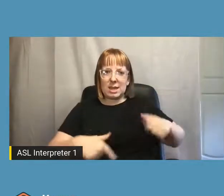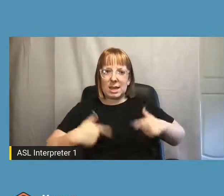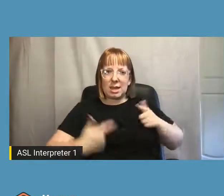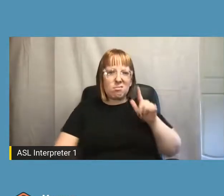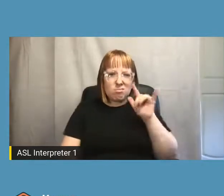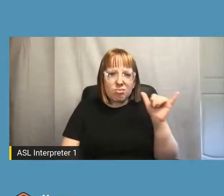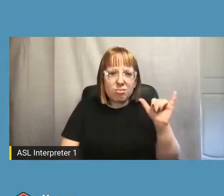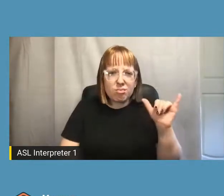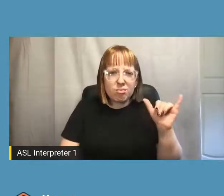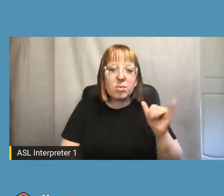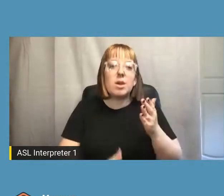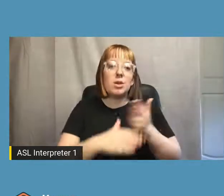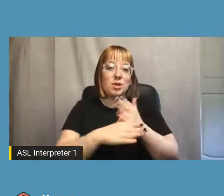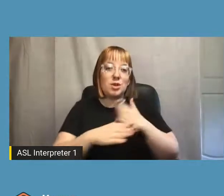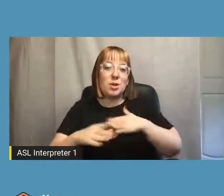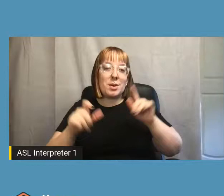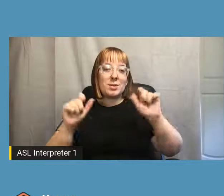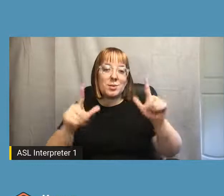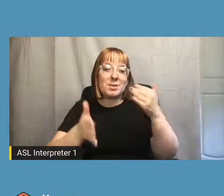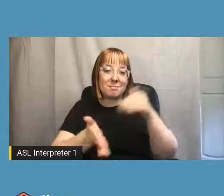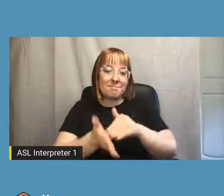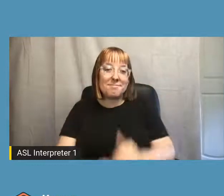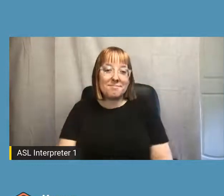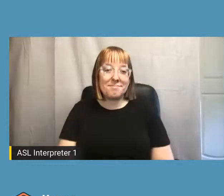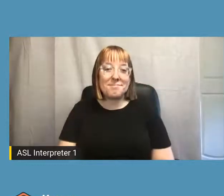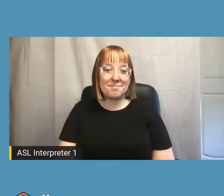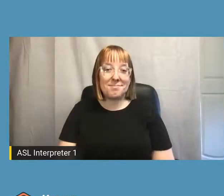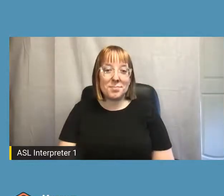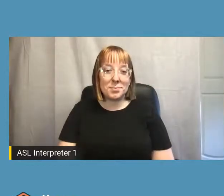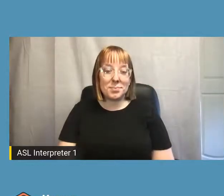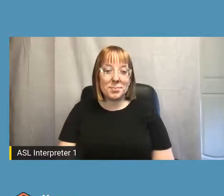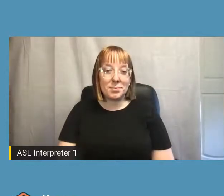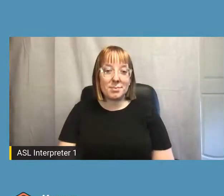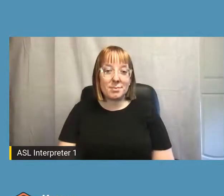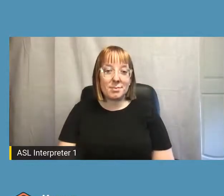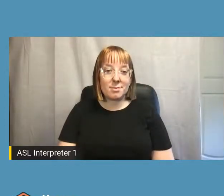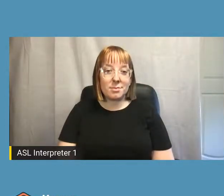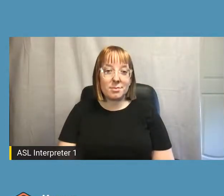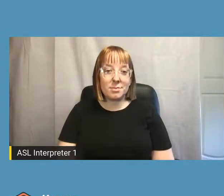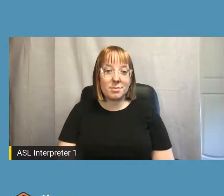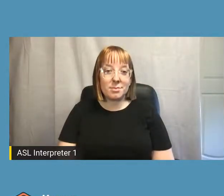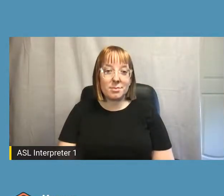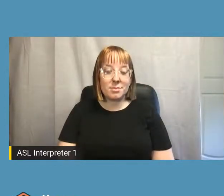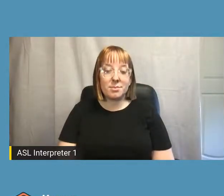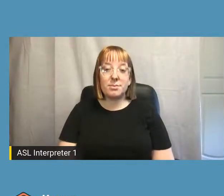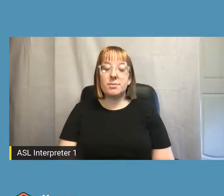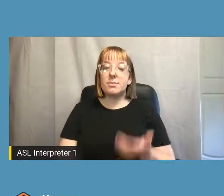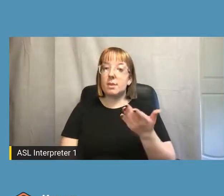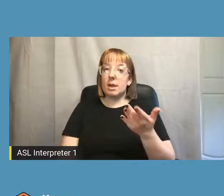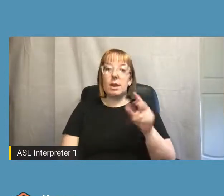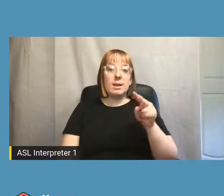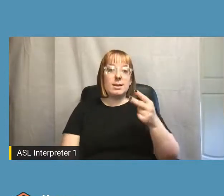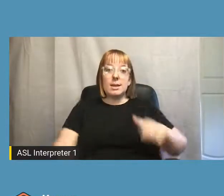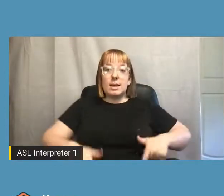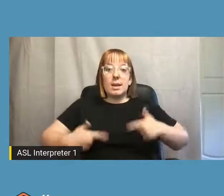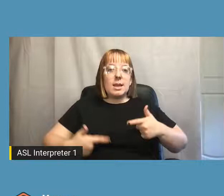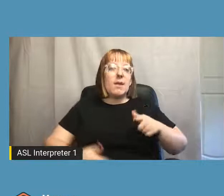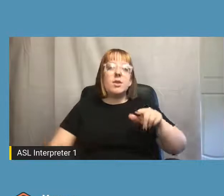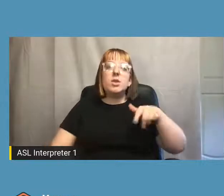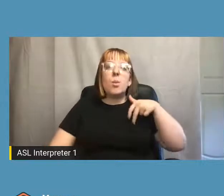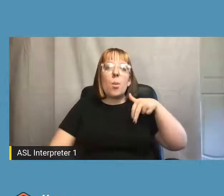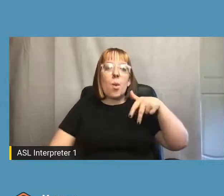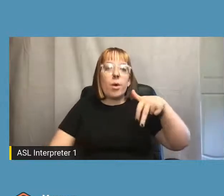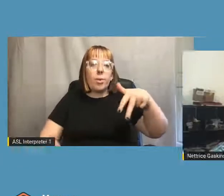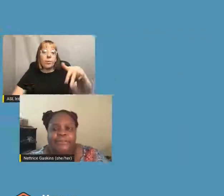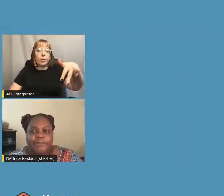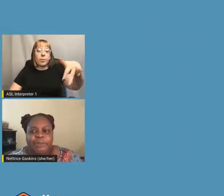again. And so this one is just a walkthrough. So this